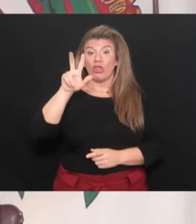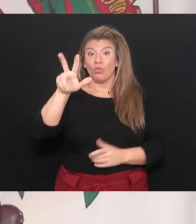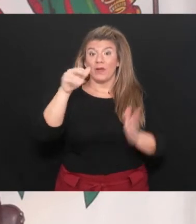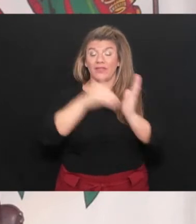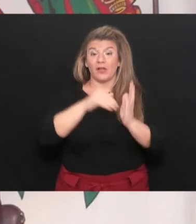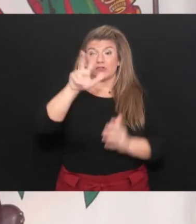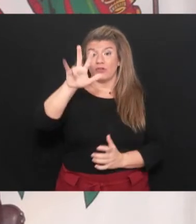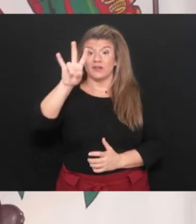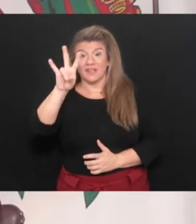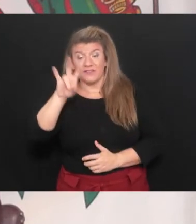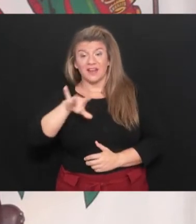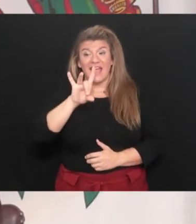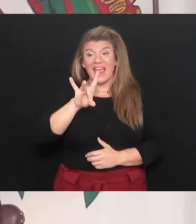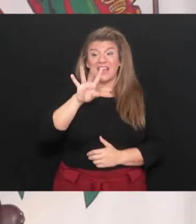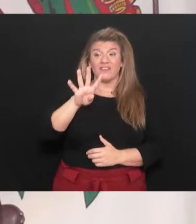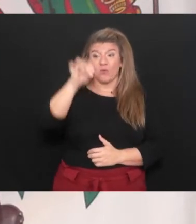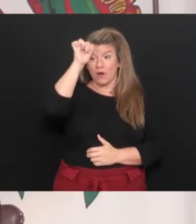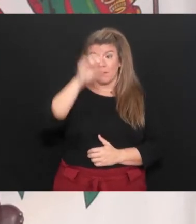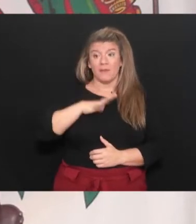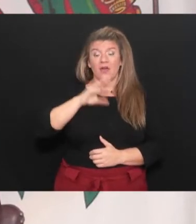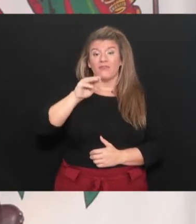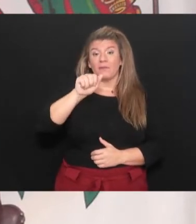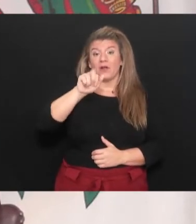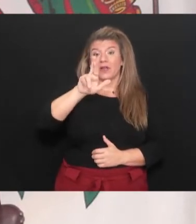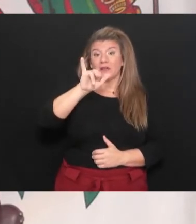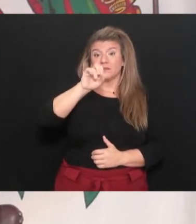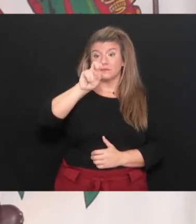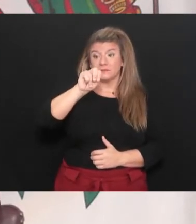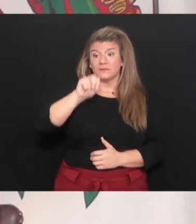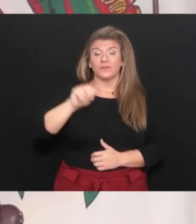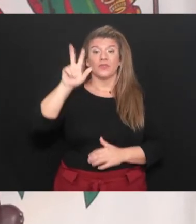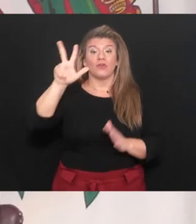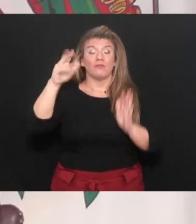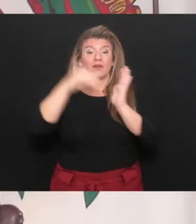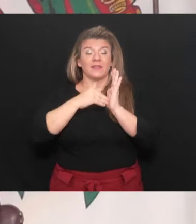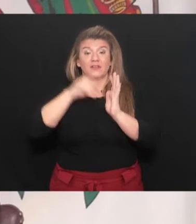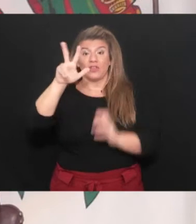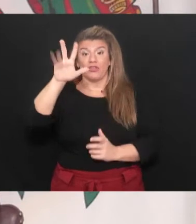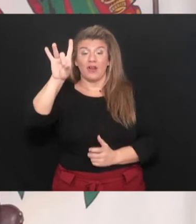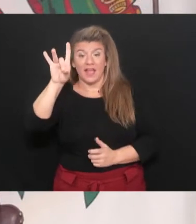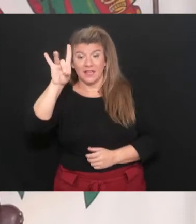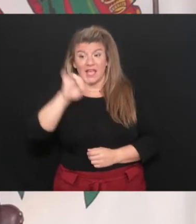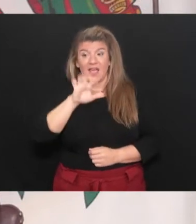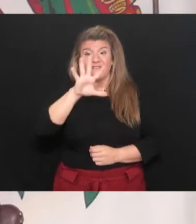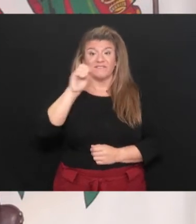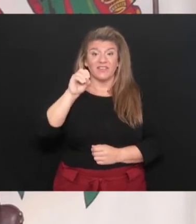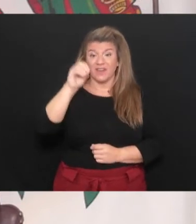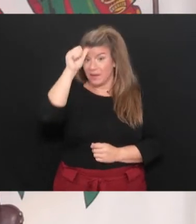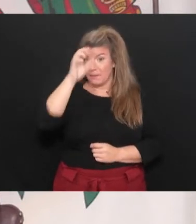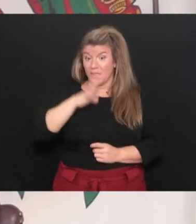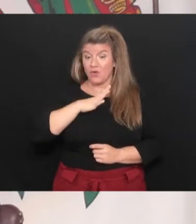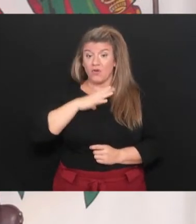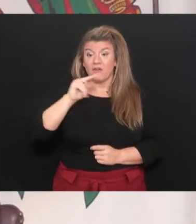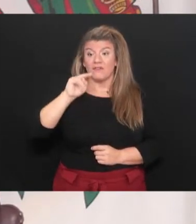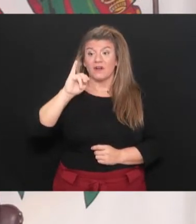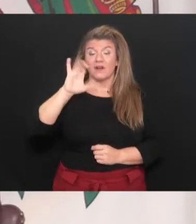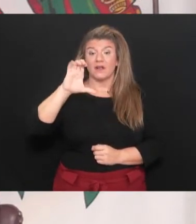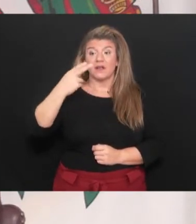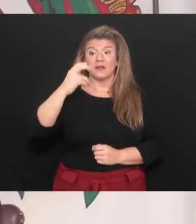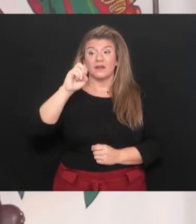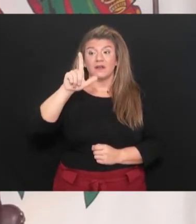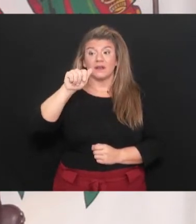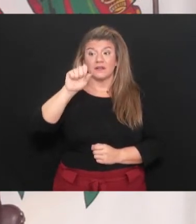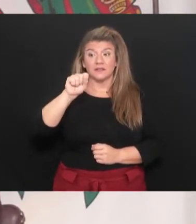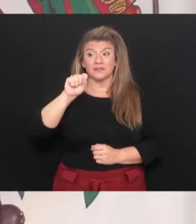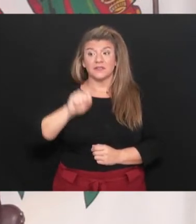3,037th death is an 84-year-old male from Marion County. The 3,038th death, a 50-year-old male from Nicholas County.